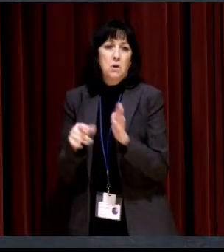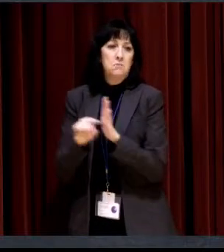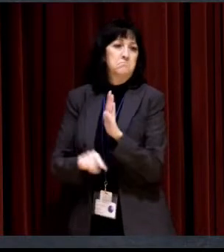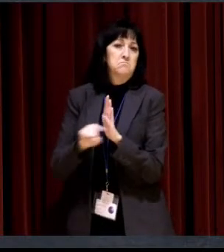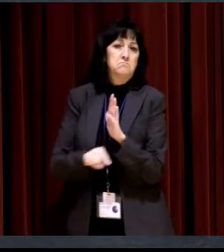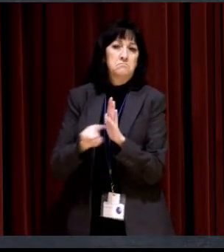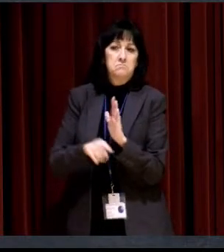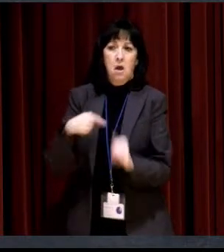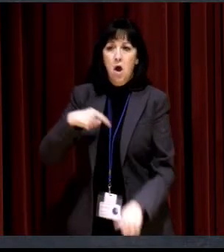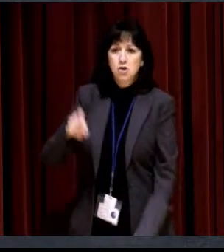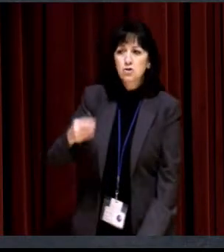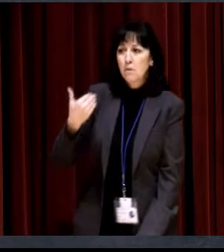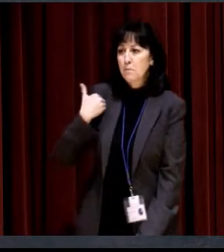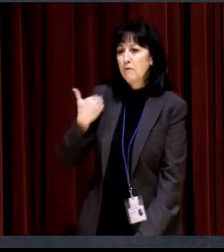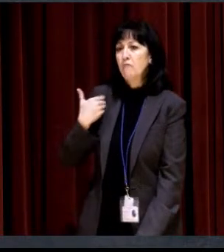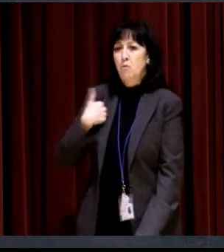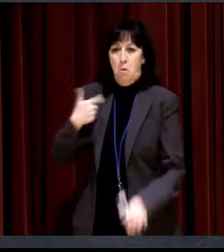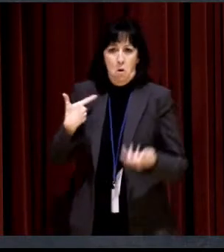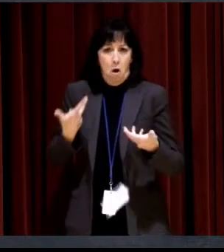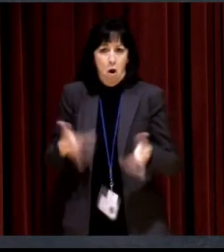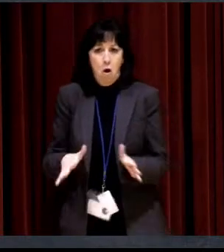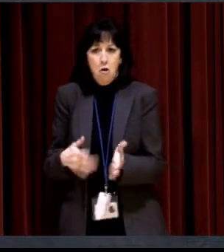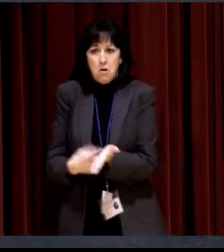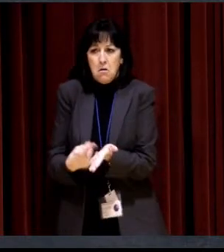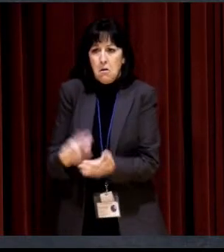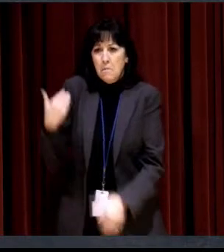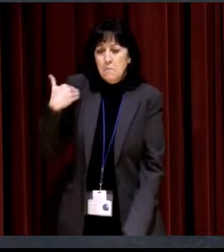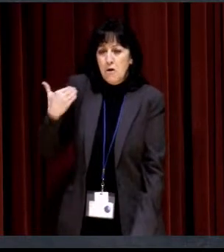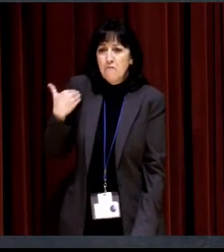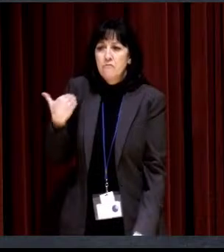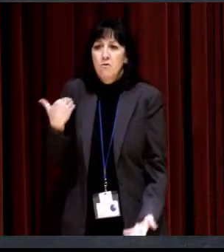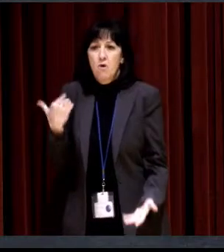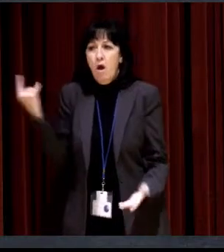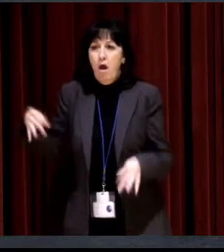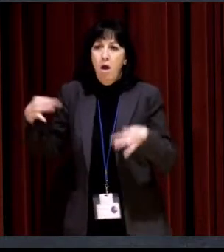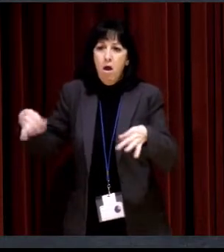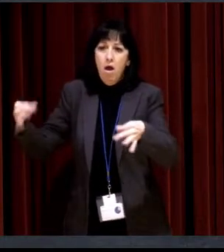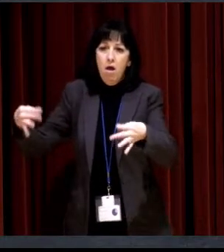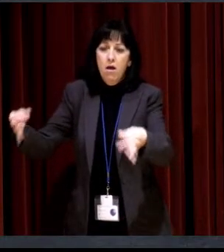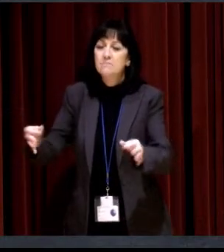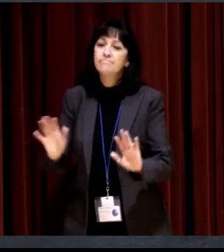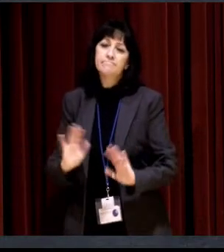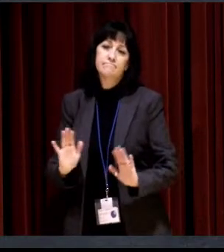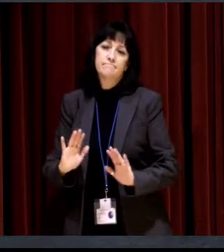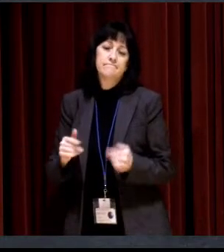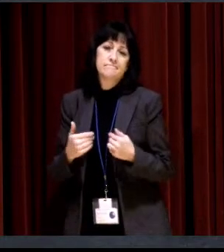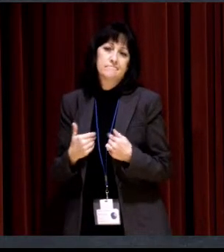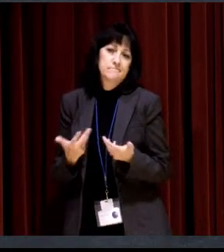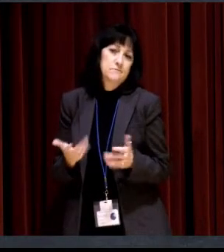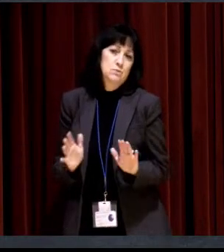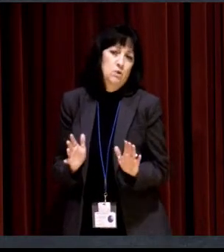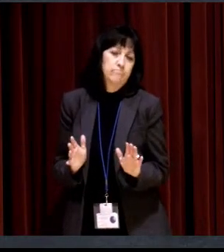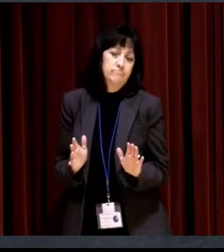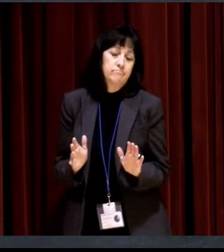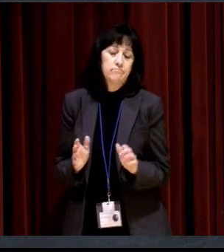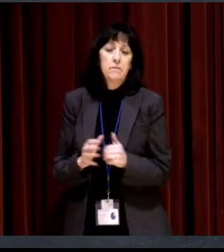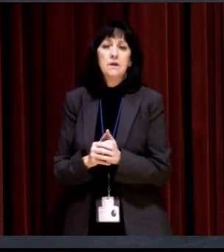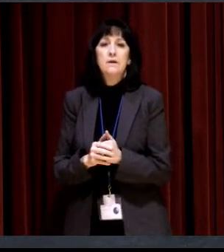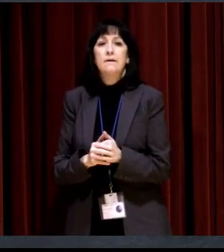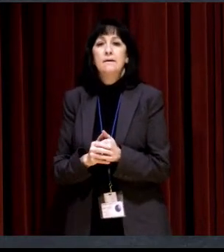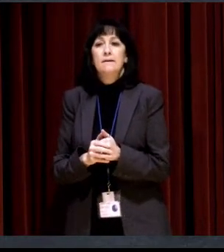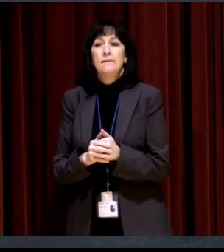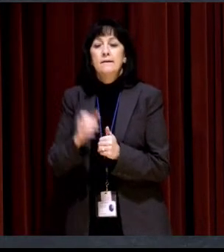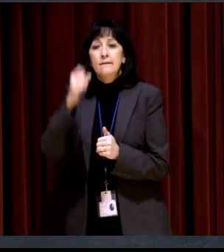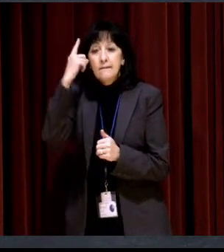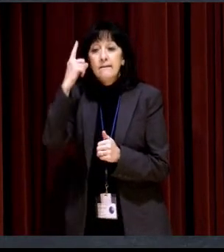But as Jim or John said earlier, we don't have to do everything all at once. And